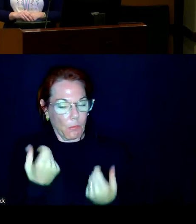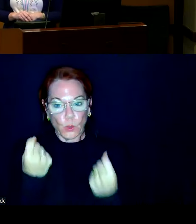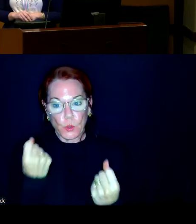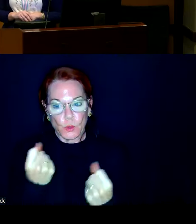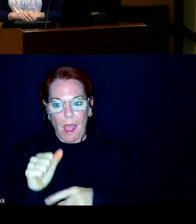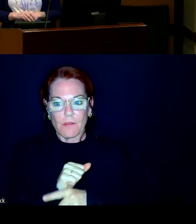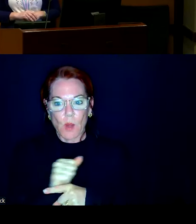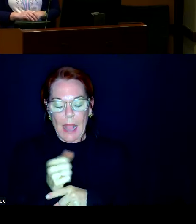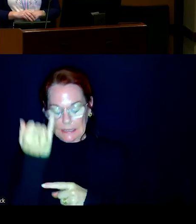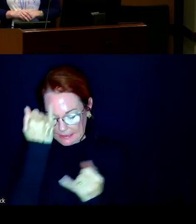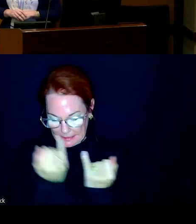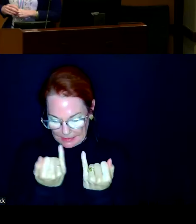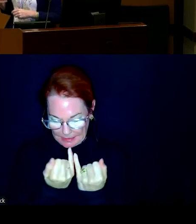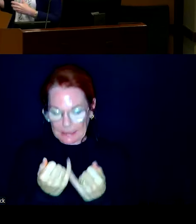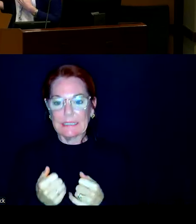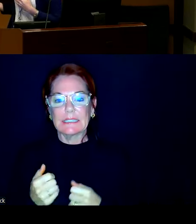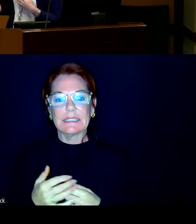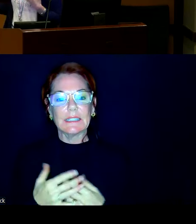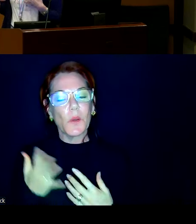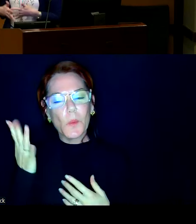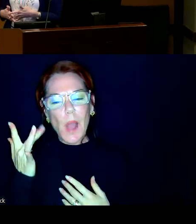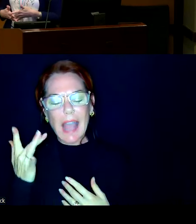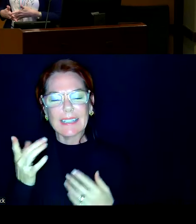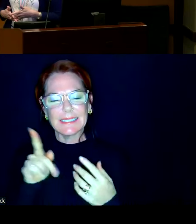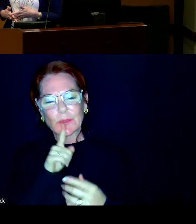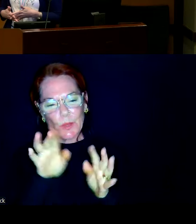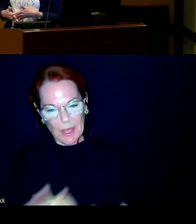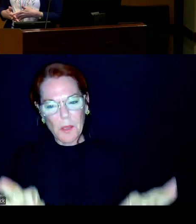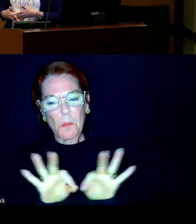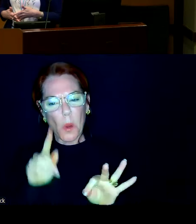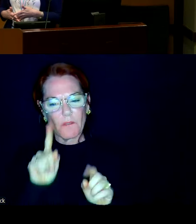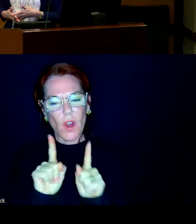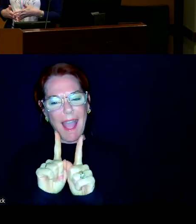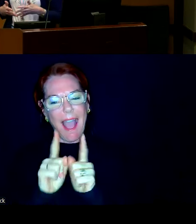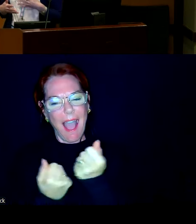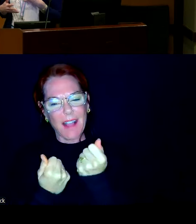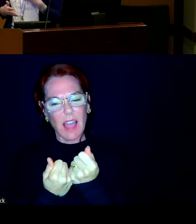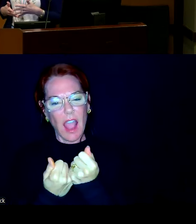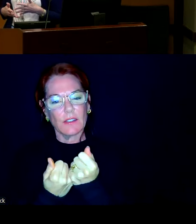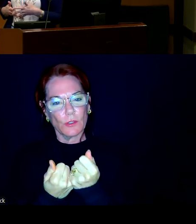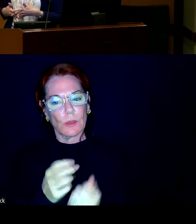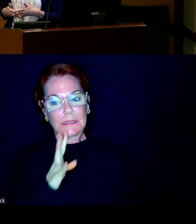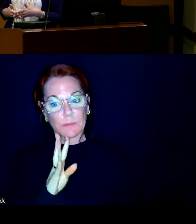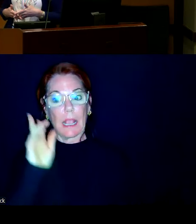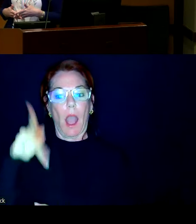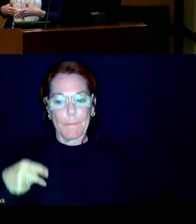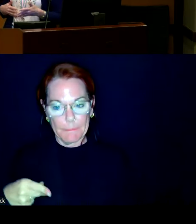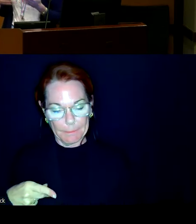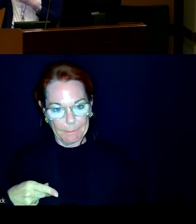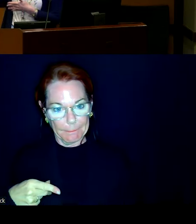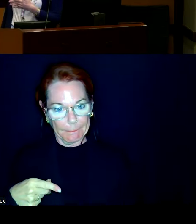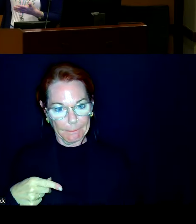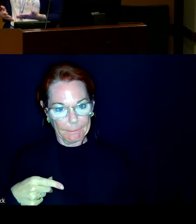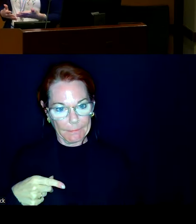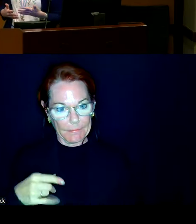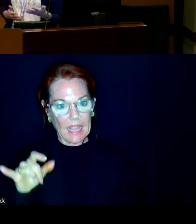of get used to saying those things. Because I think it's really important for allies to speak up. I think the best thing we can do is